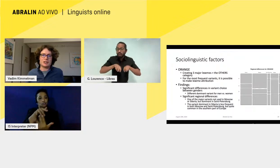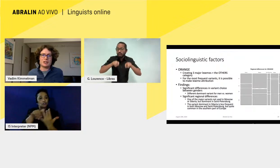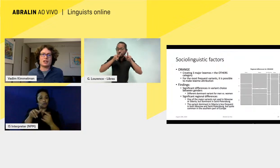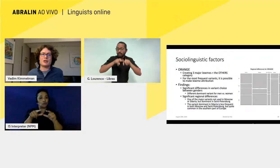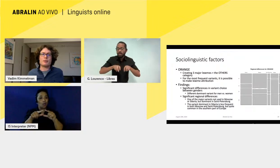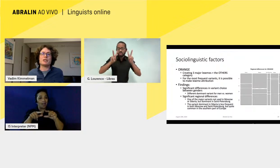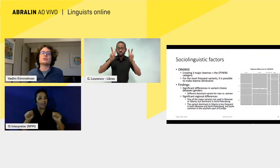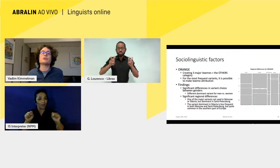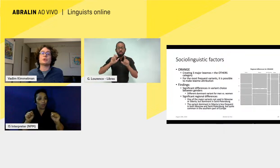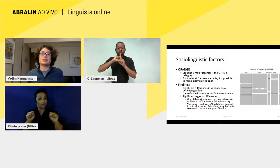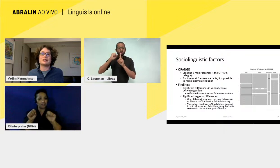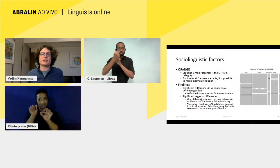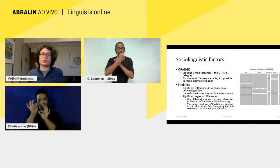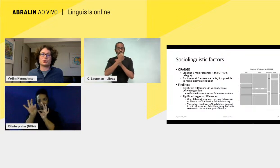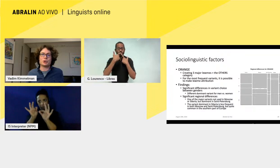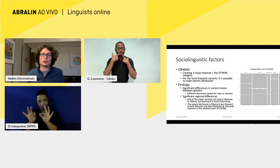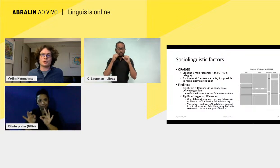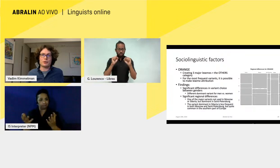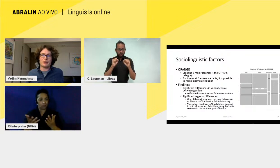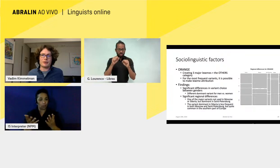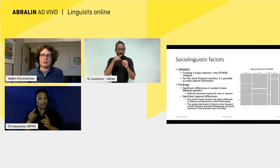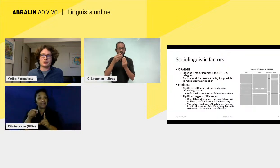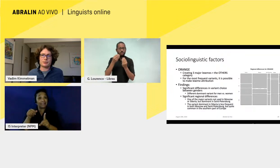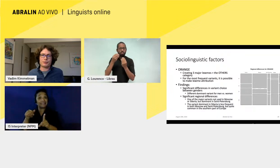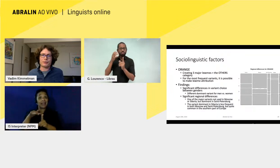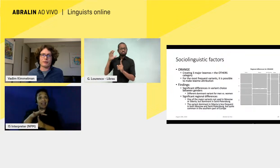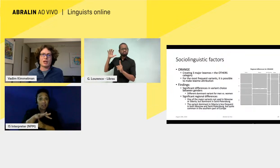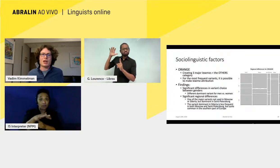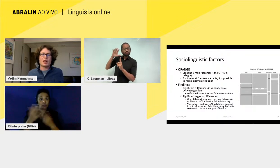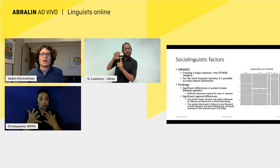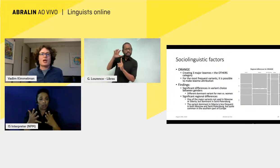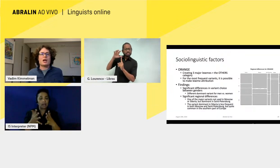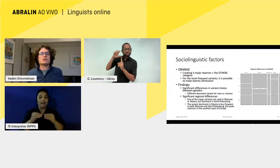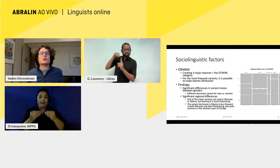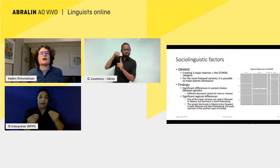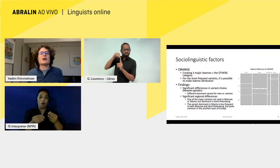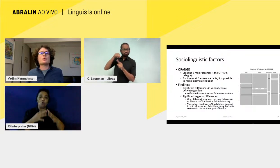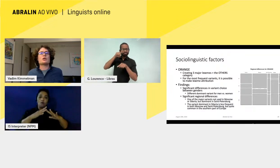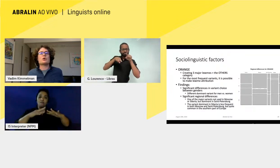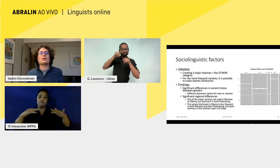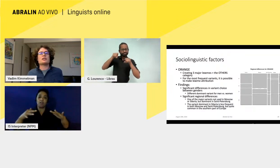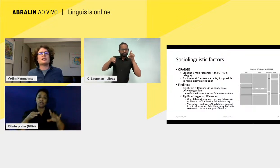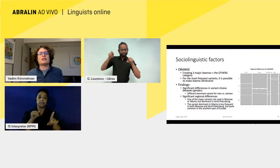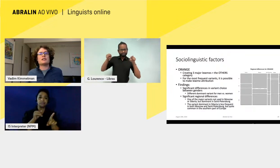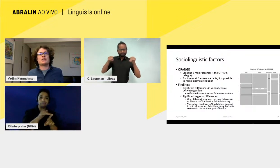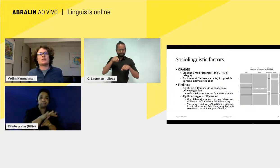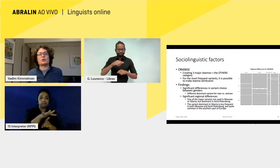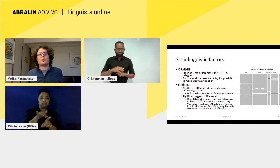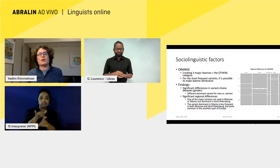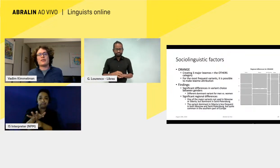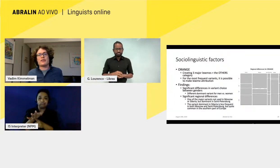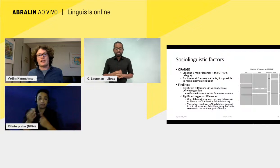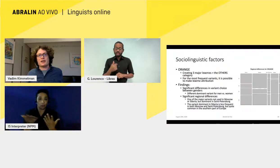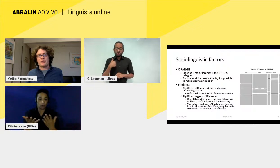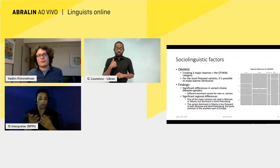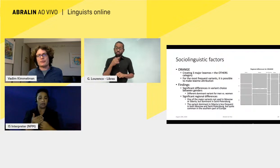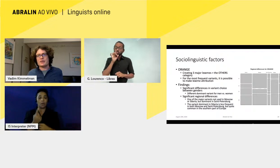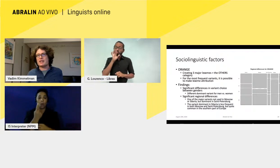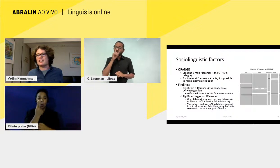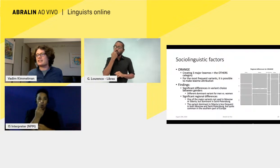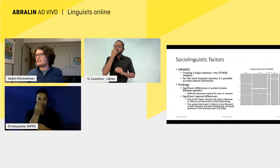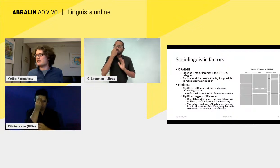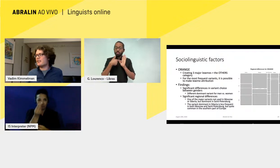factors influencing the choice of variant. And so I will only tell you one